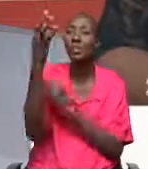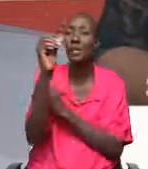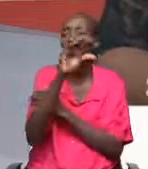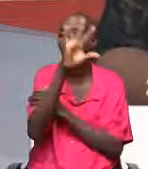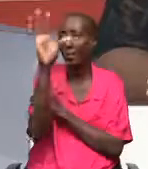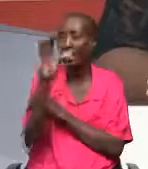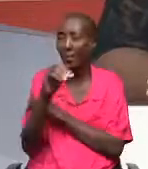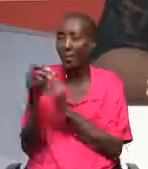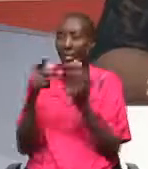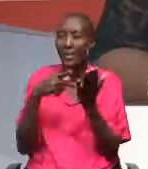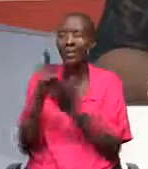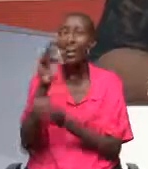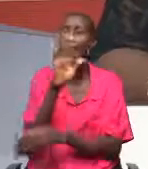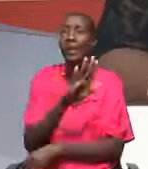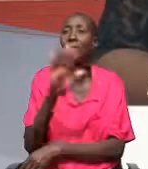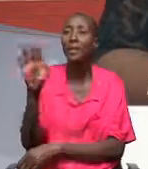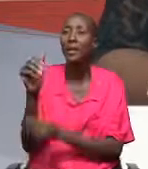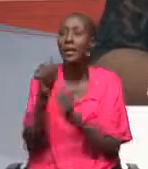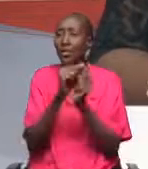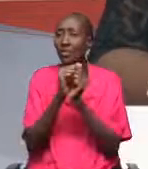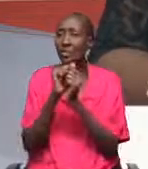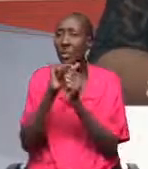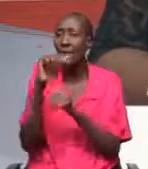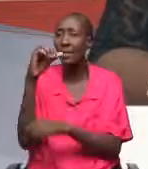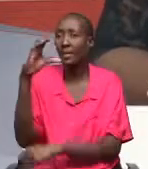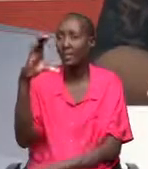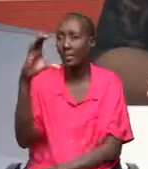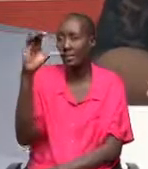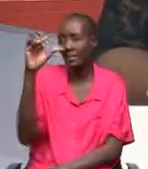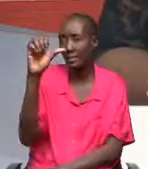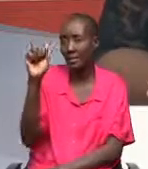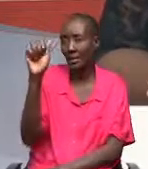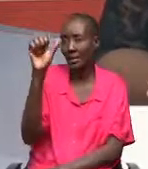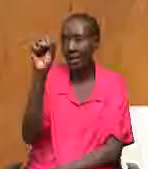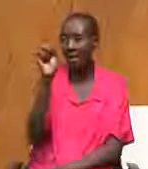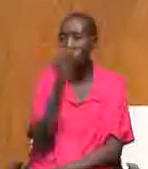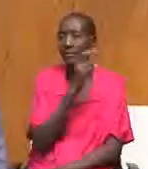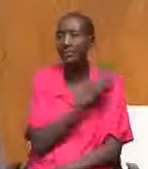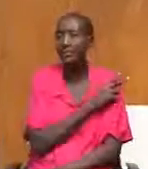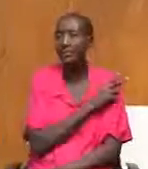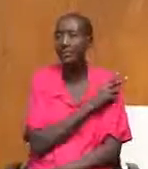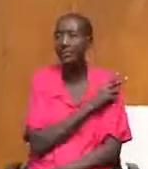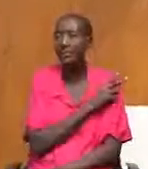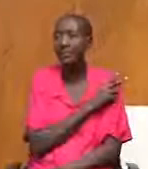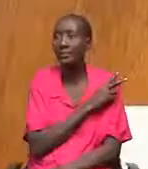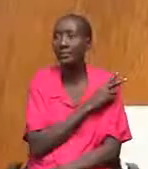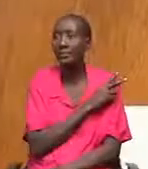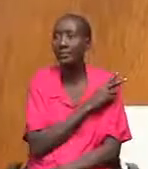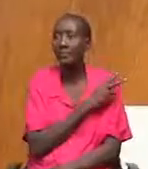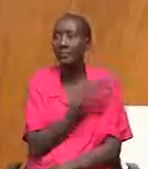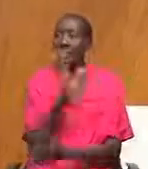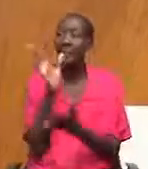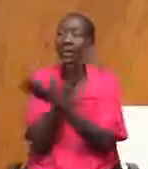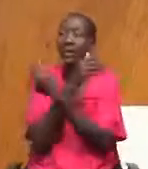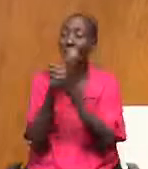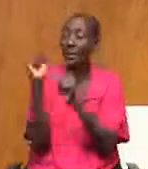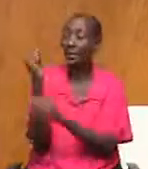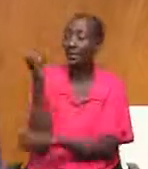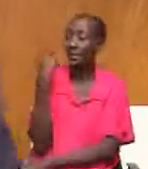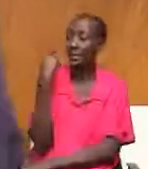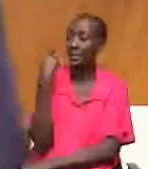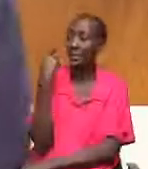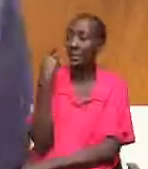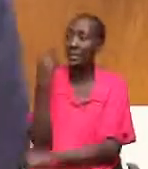yao pamoja na wale maarufu wanaoitwa CSs. Tazama. The president yesterday did make